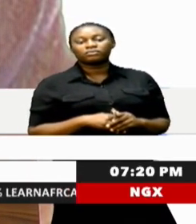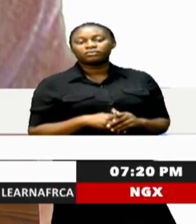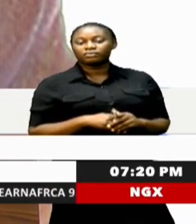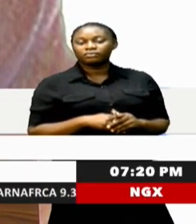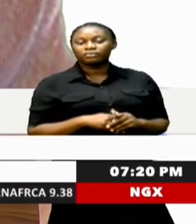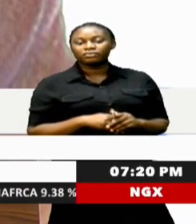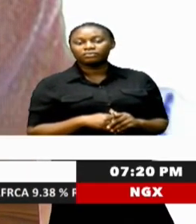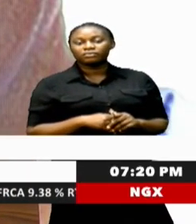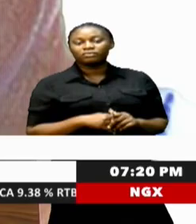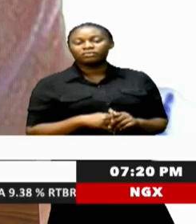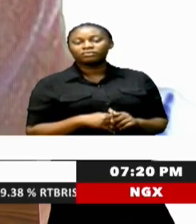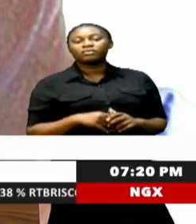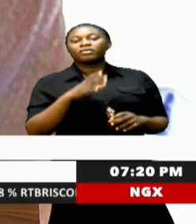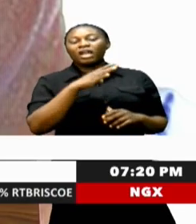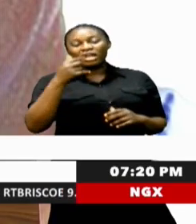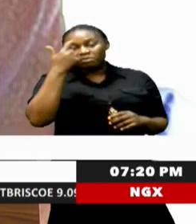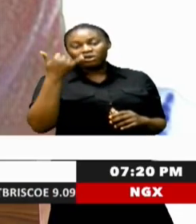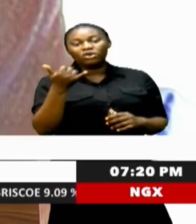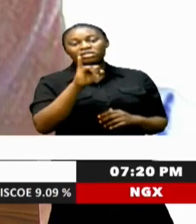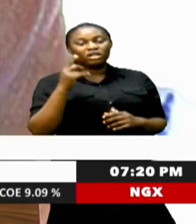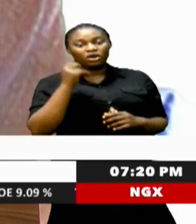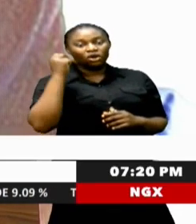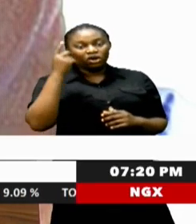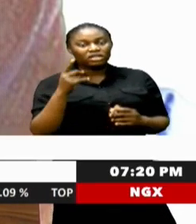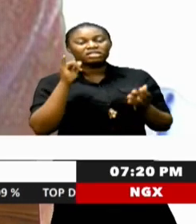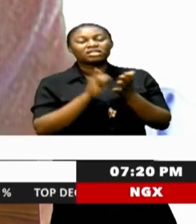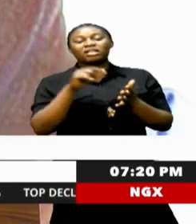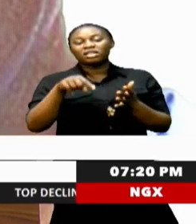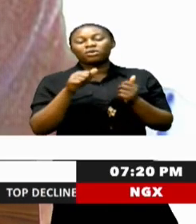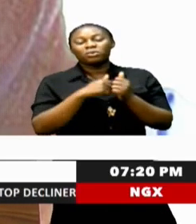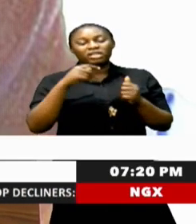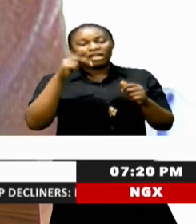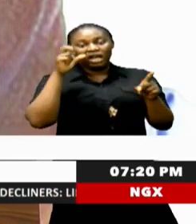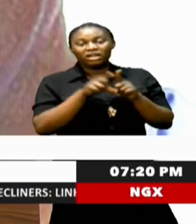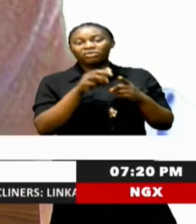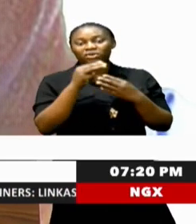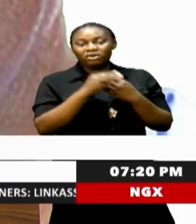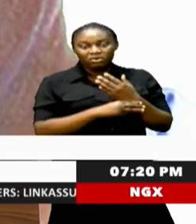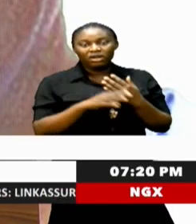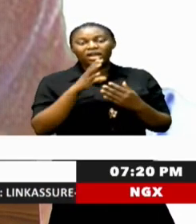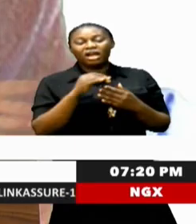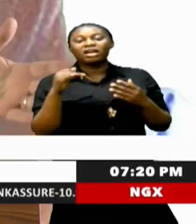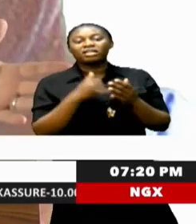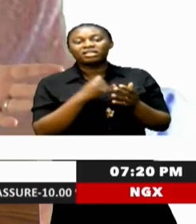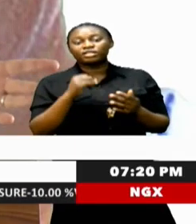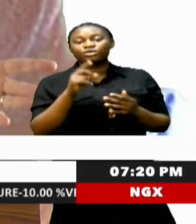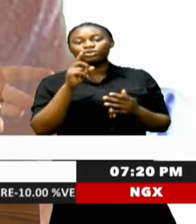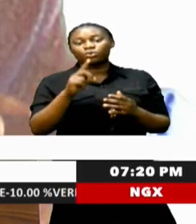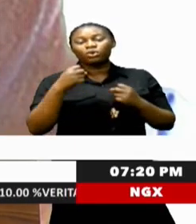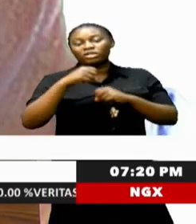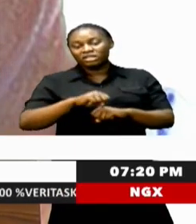love it. Because we understand that plurilateral agreements don't have to be one size fits